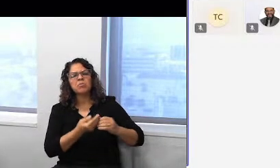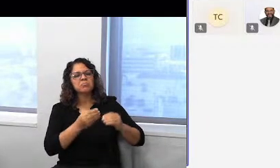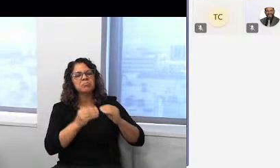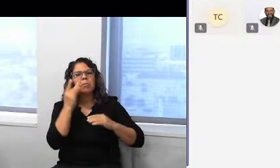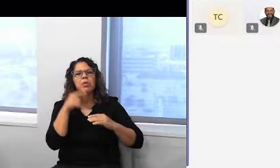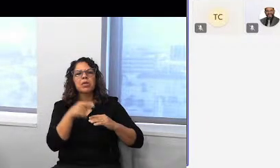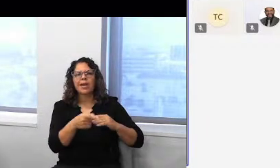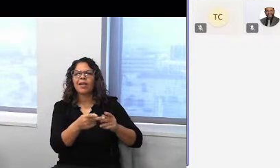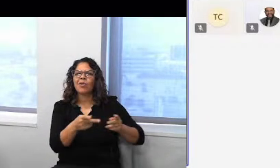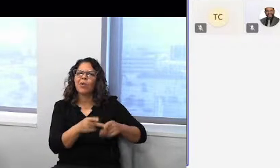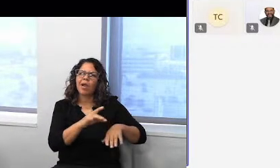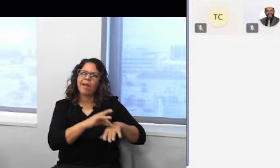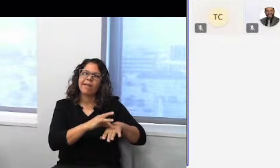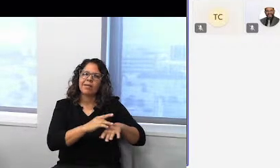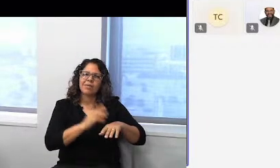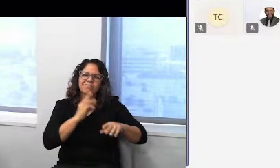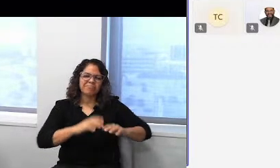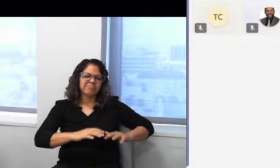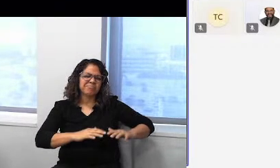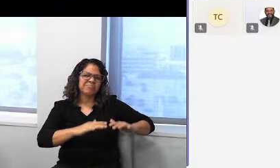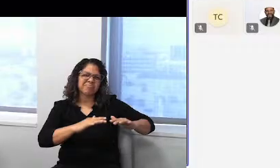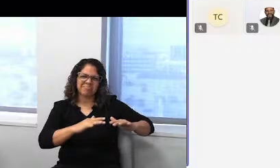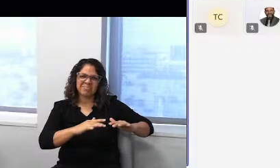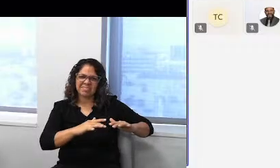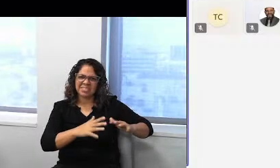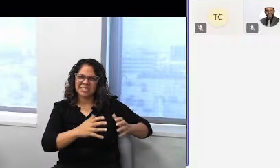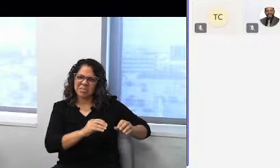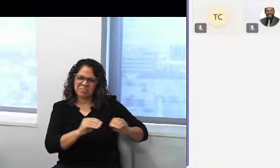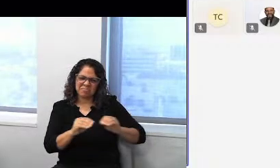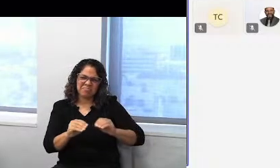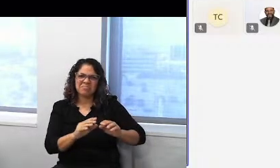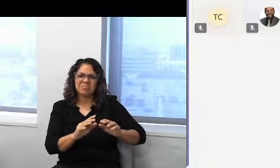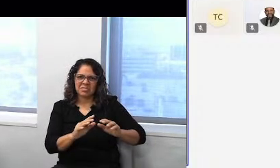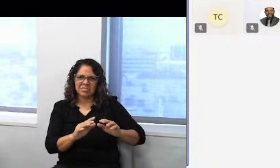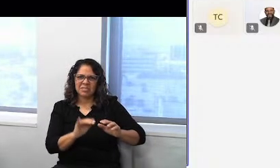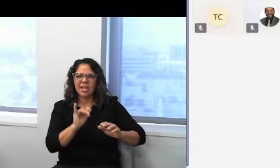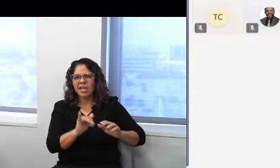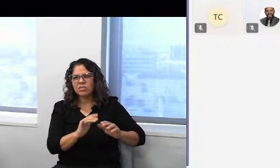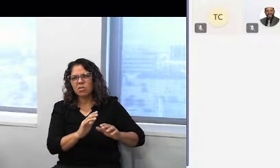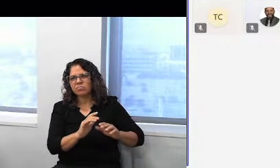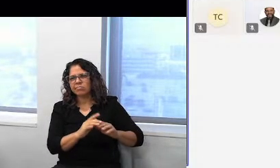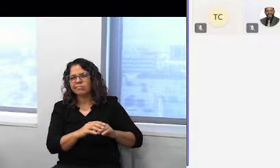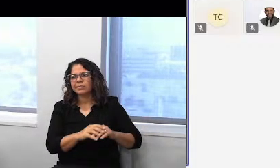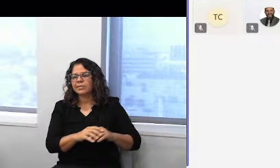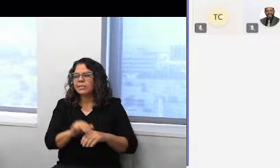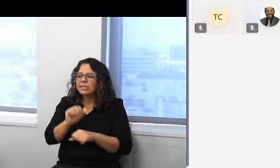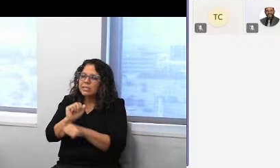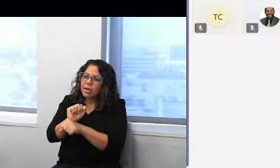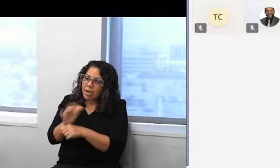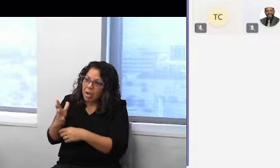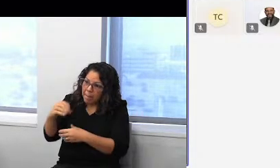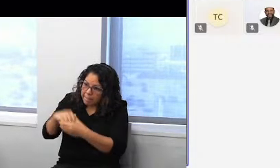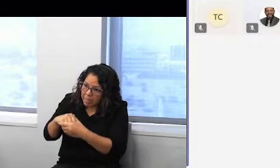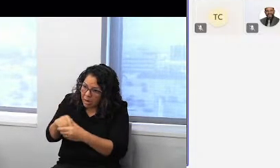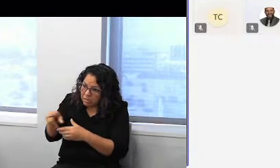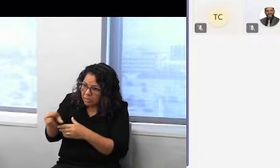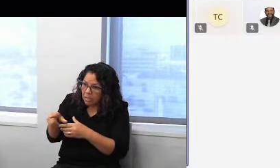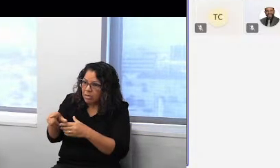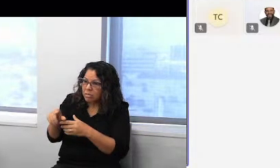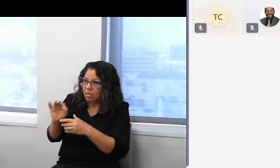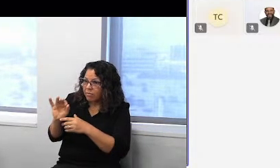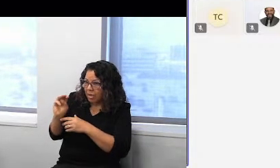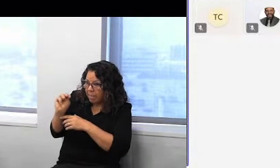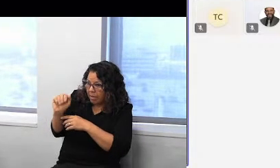Is that work that you're conducting now part of the FEMA-funded substation rebuild program? It's a hazard mitigation. Yes. Sir? Yes.